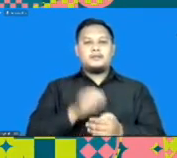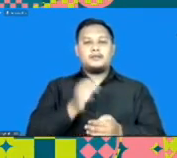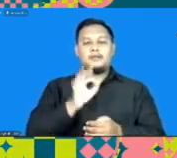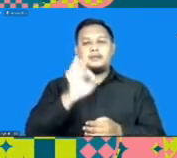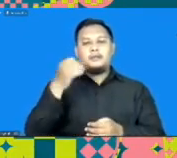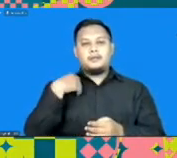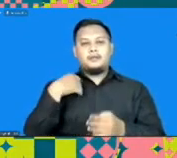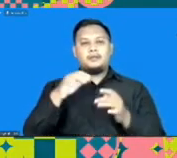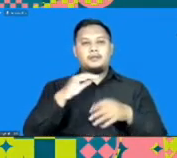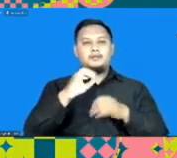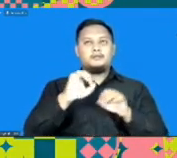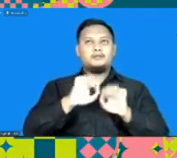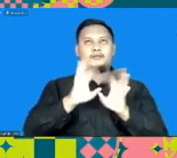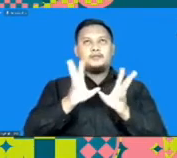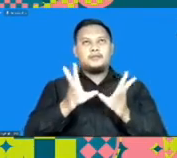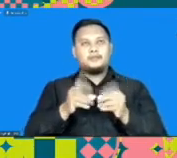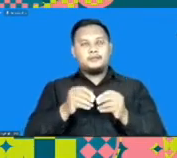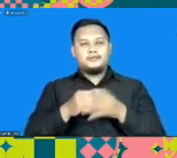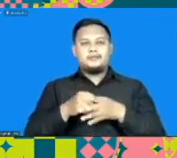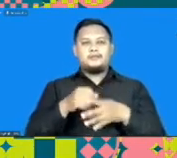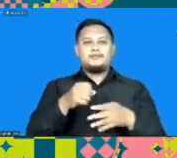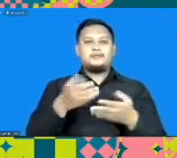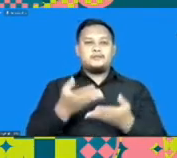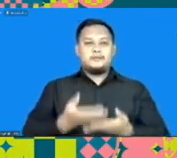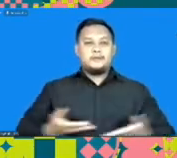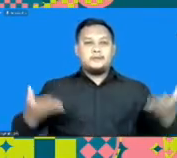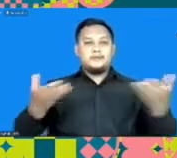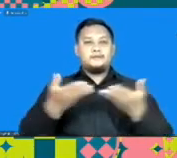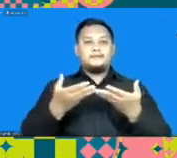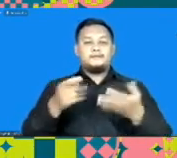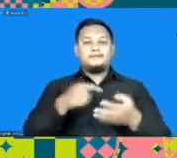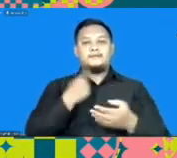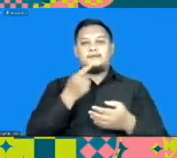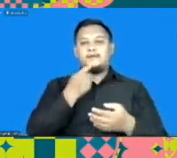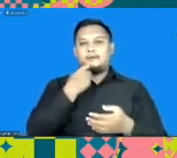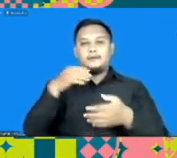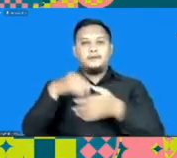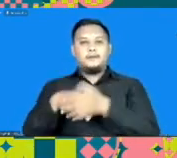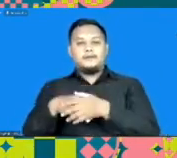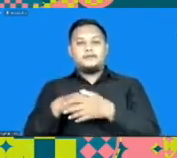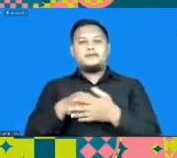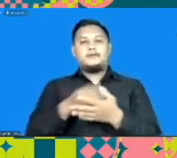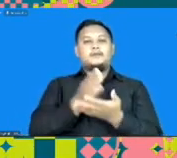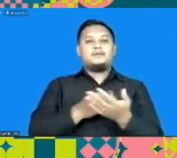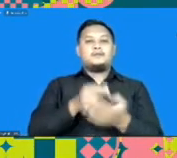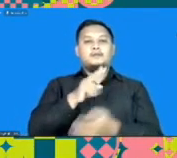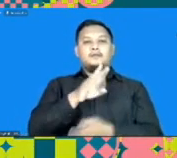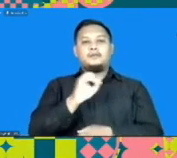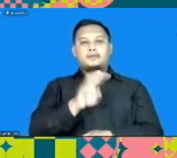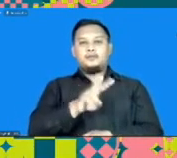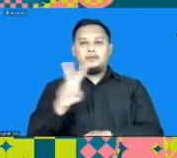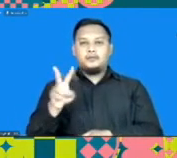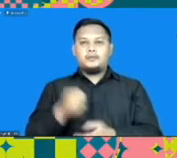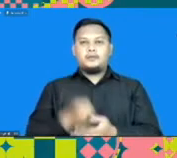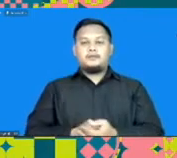the present, to September 2022. Sorry to have interrupted you, but I just wanted to share with you that